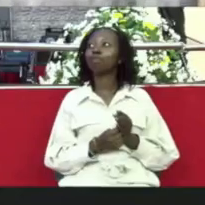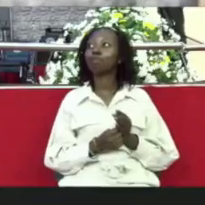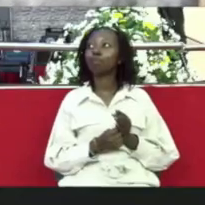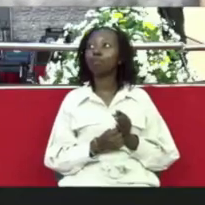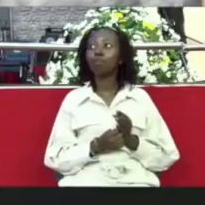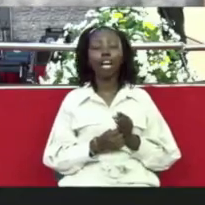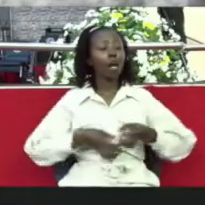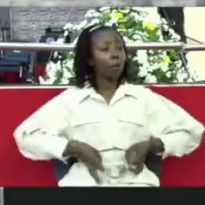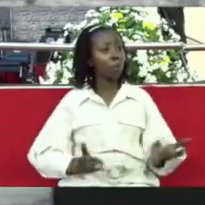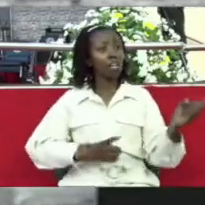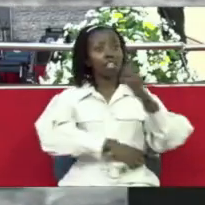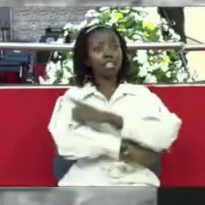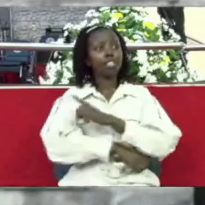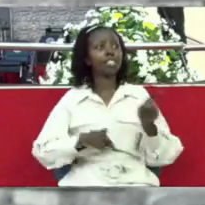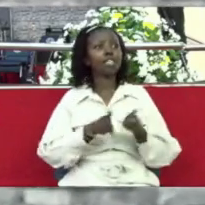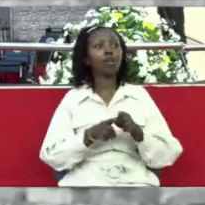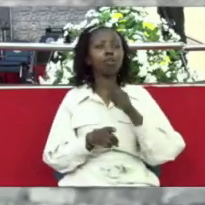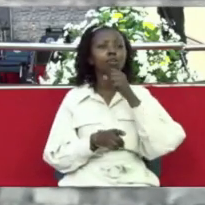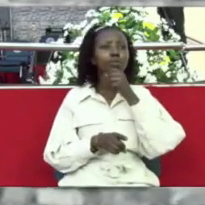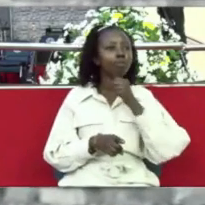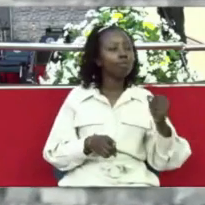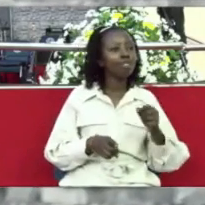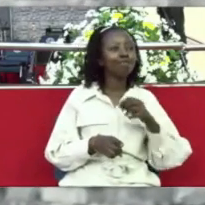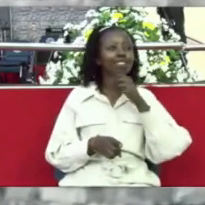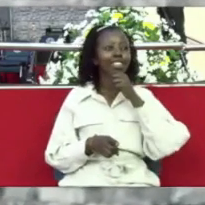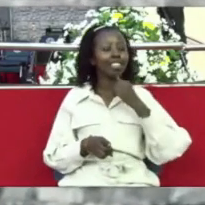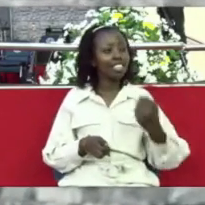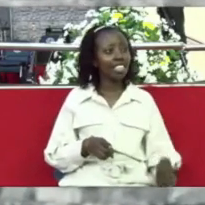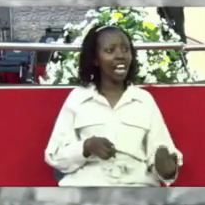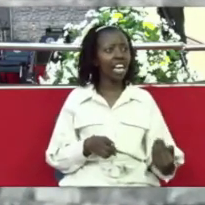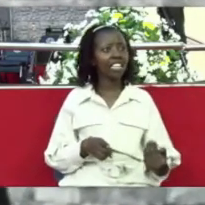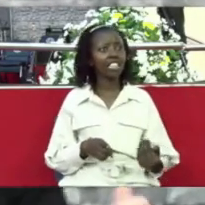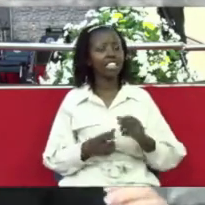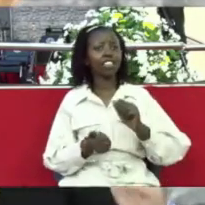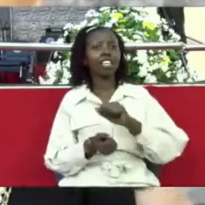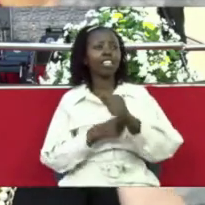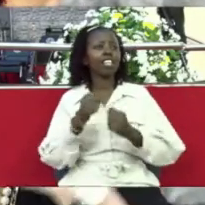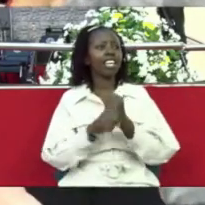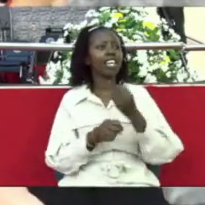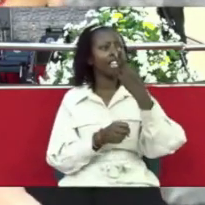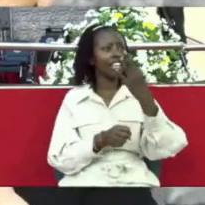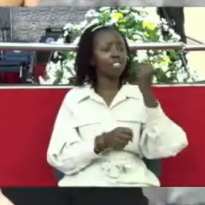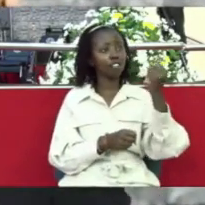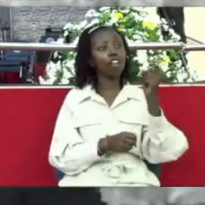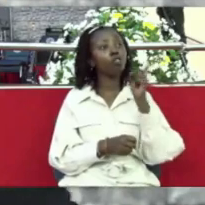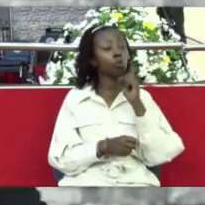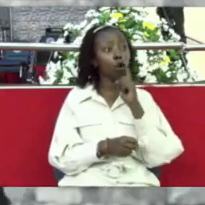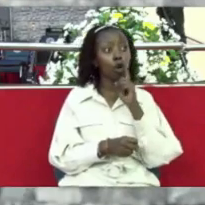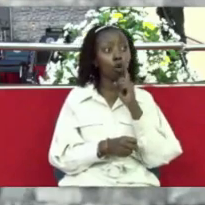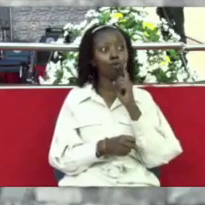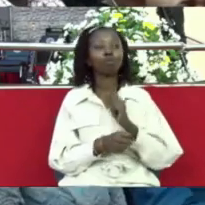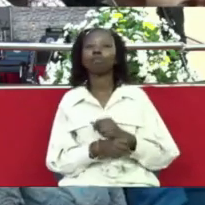of birthdays, our oldest son turns 35 tomorrow. So, anakuwa miaka 35 siku ya